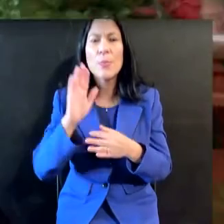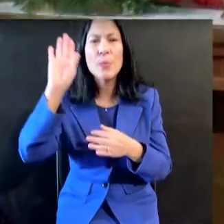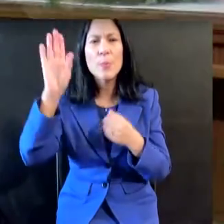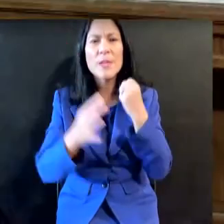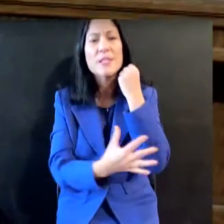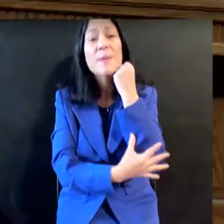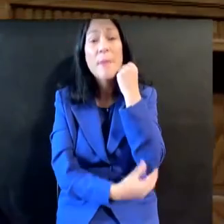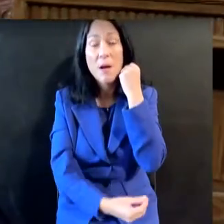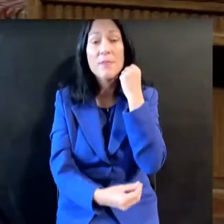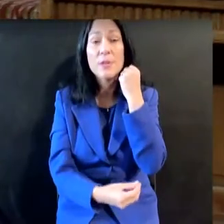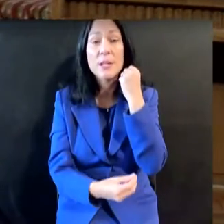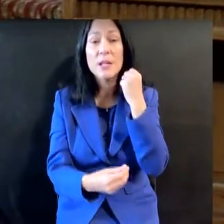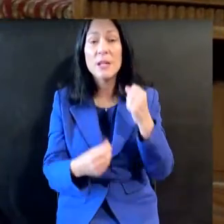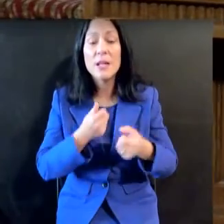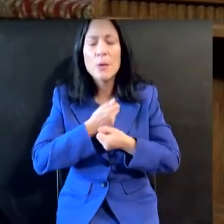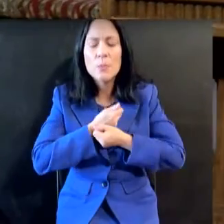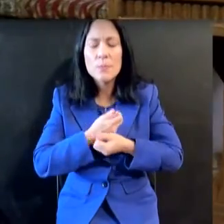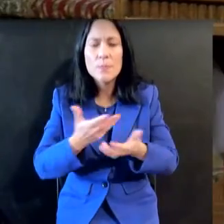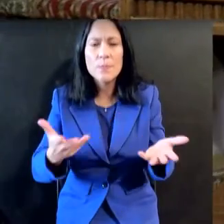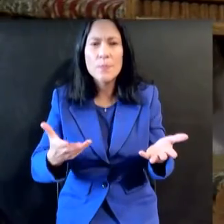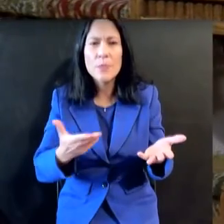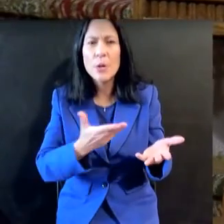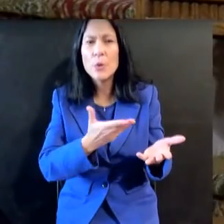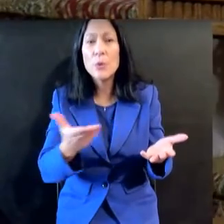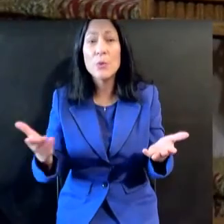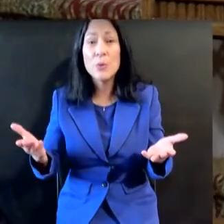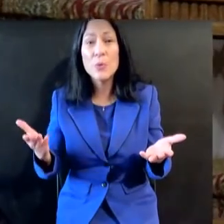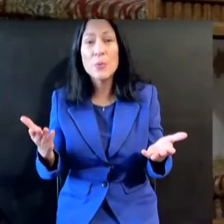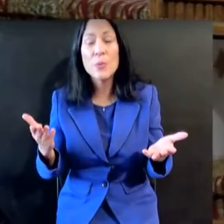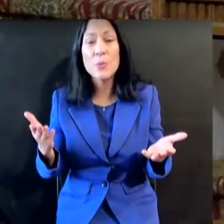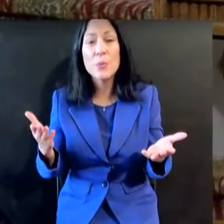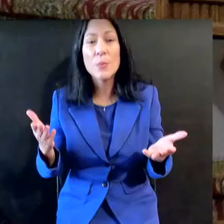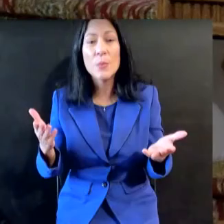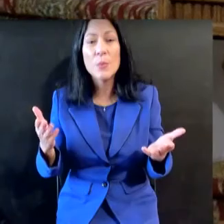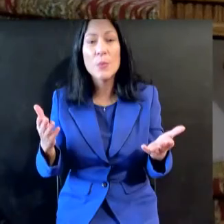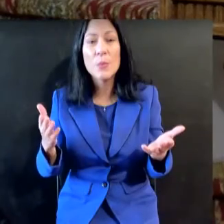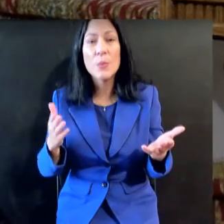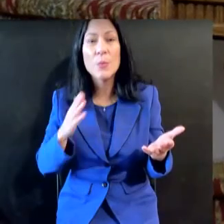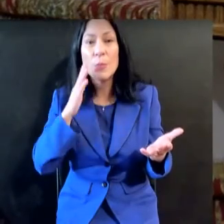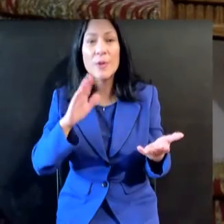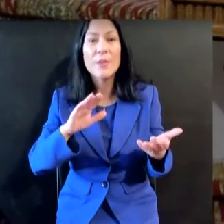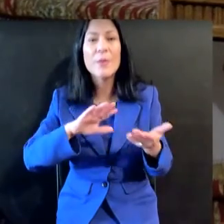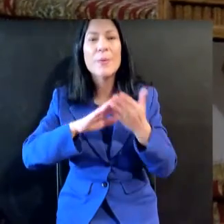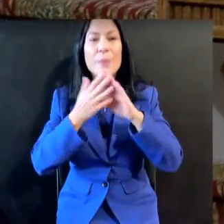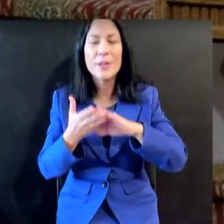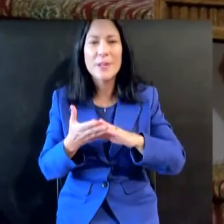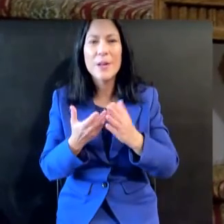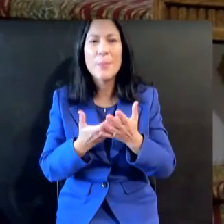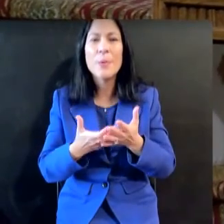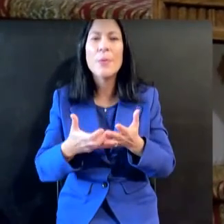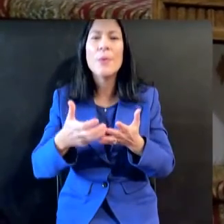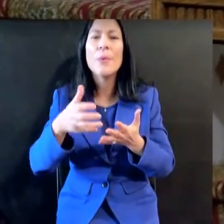being poured out, you might become rich.